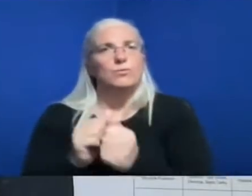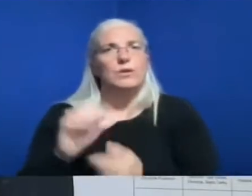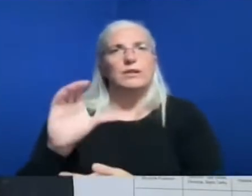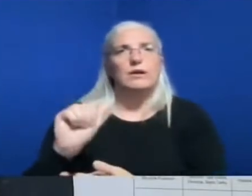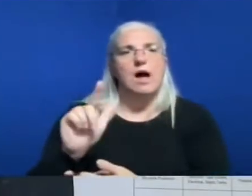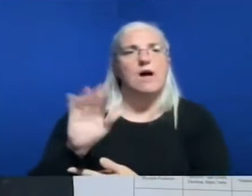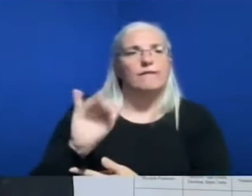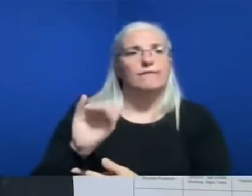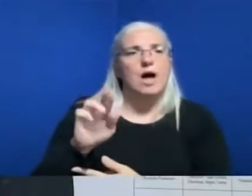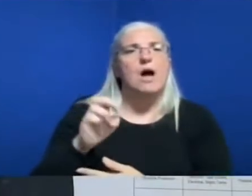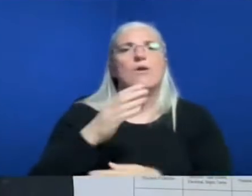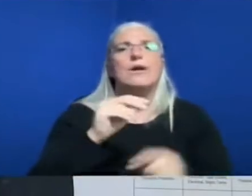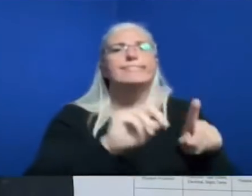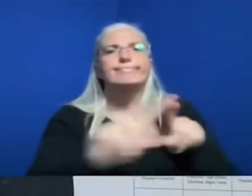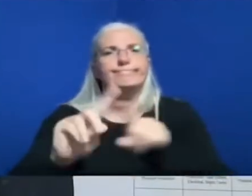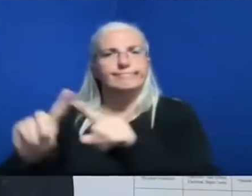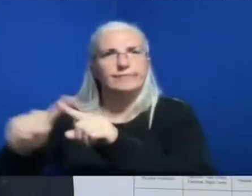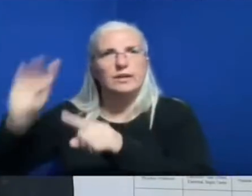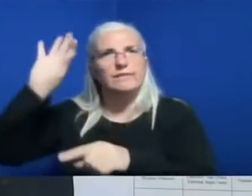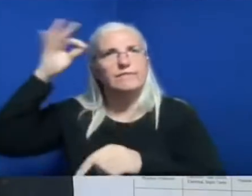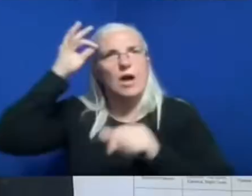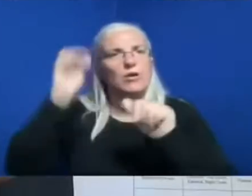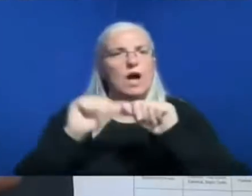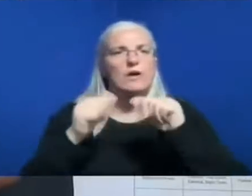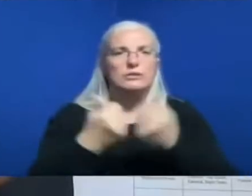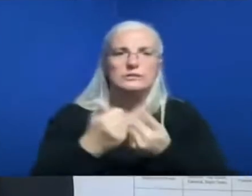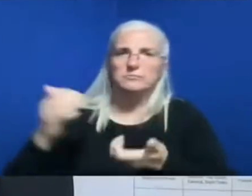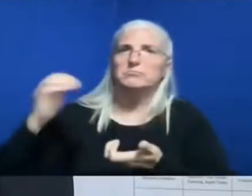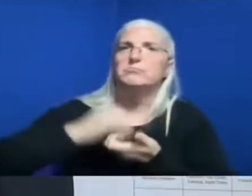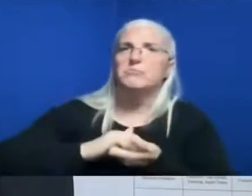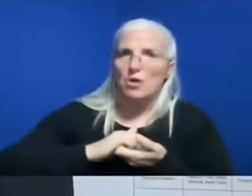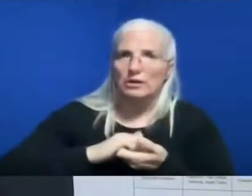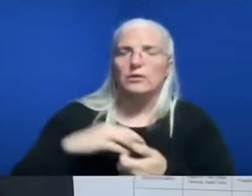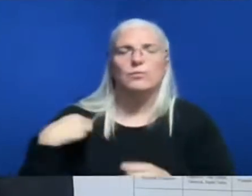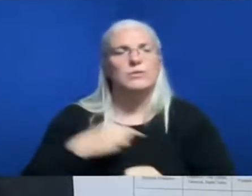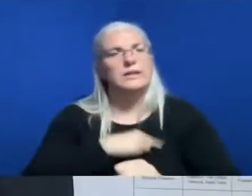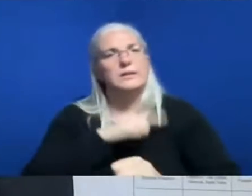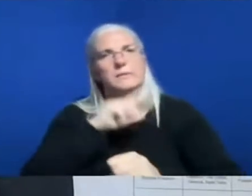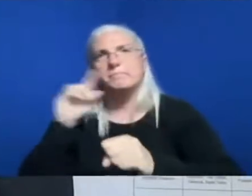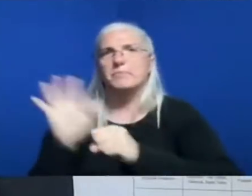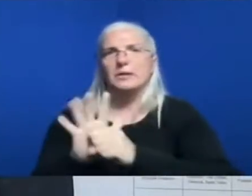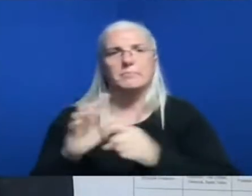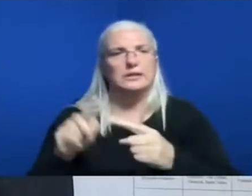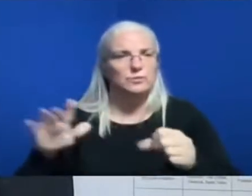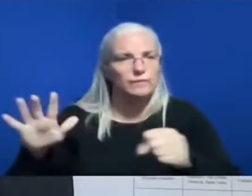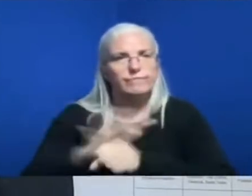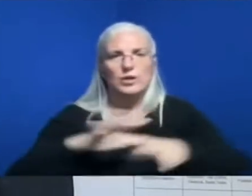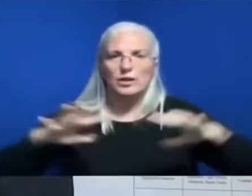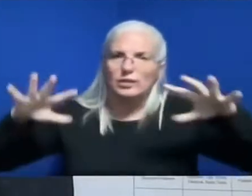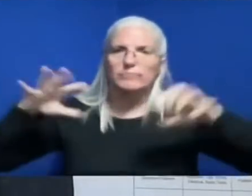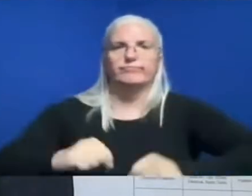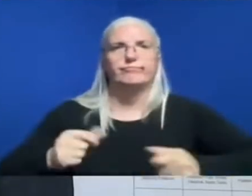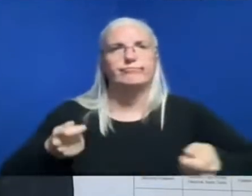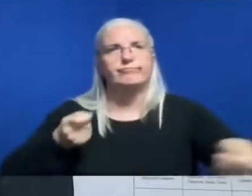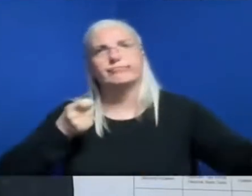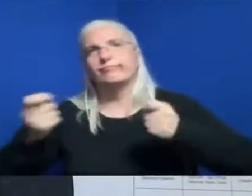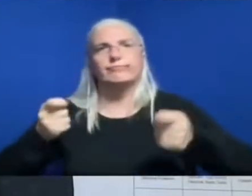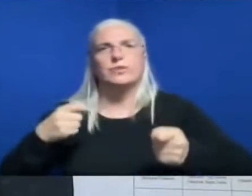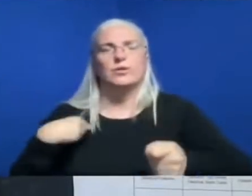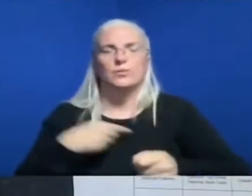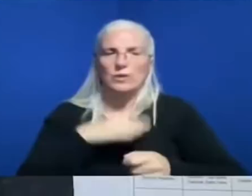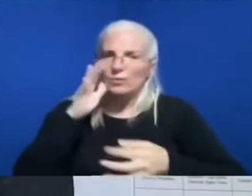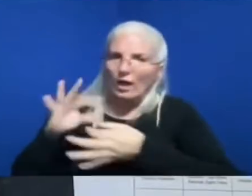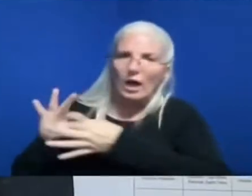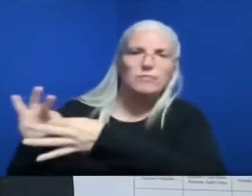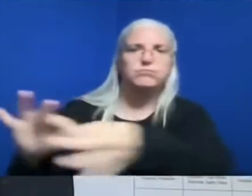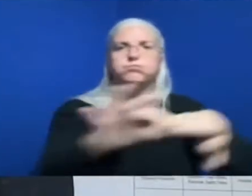suppression fire. We're committed to full containment. We're doing everything we can to get this fire, to get it contained and get it